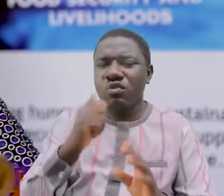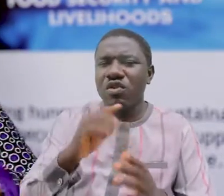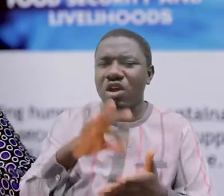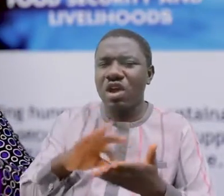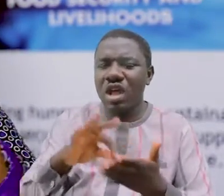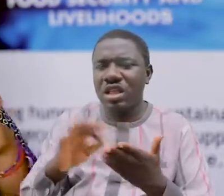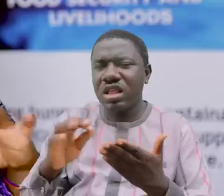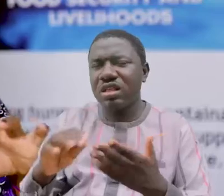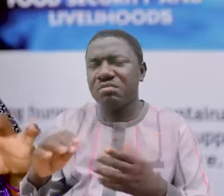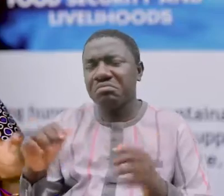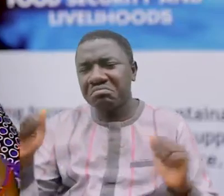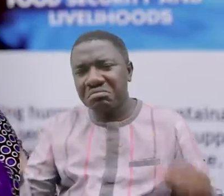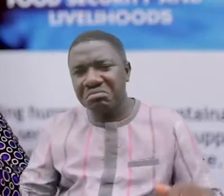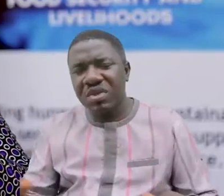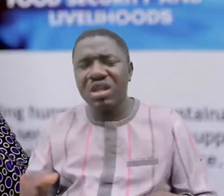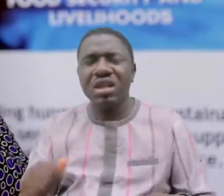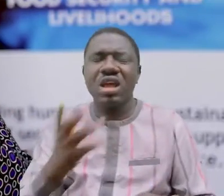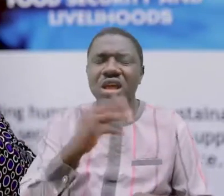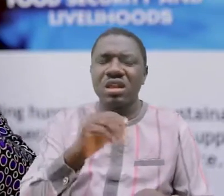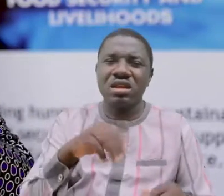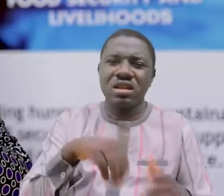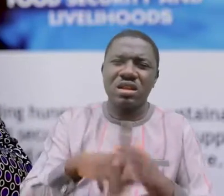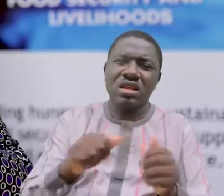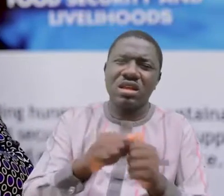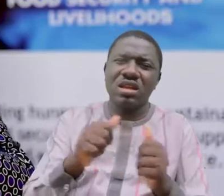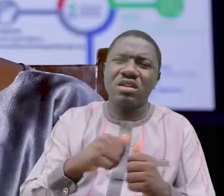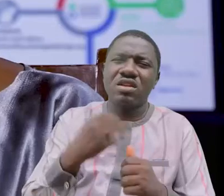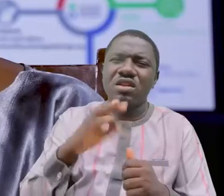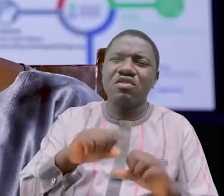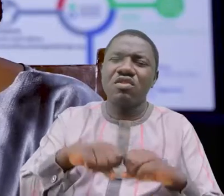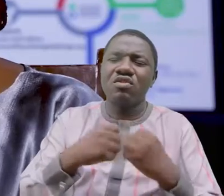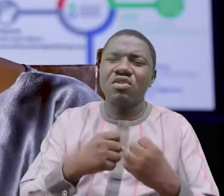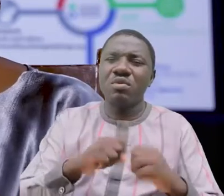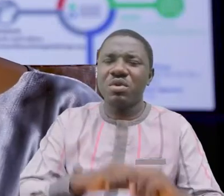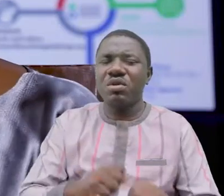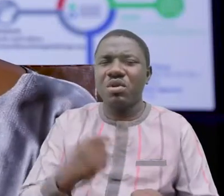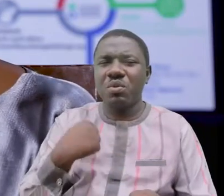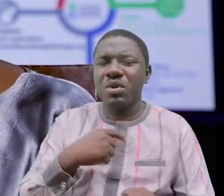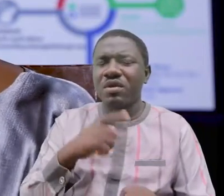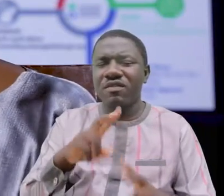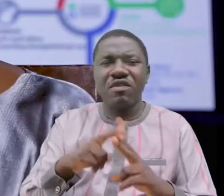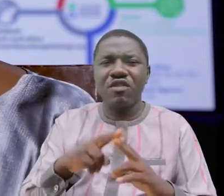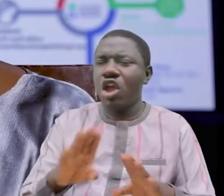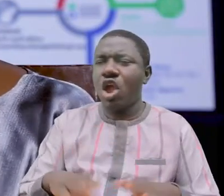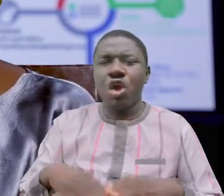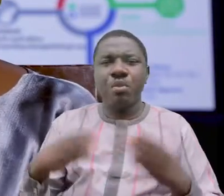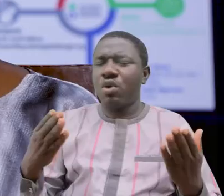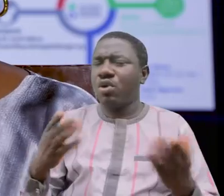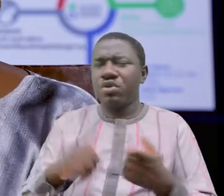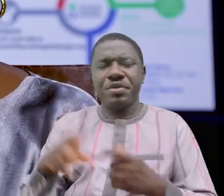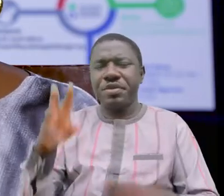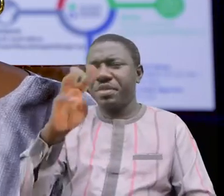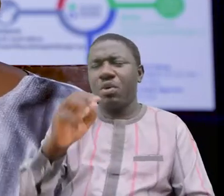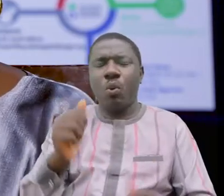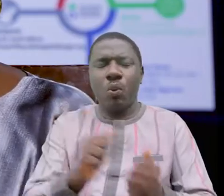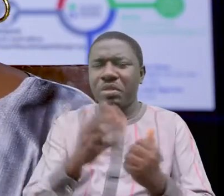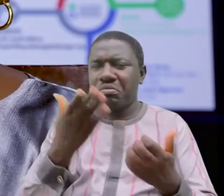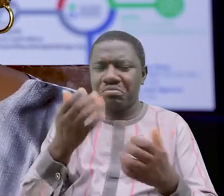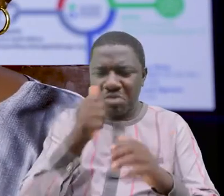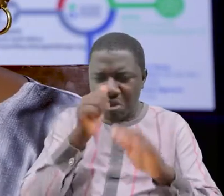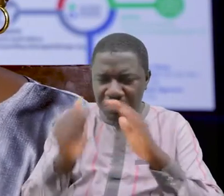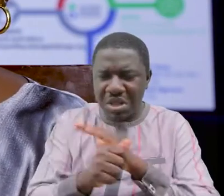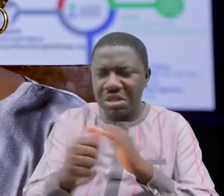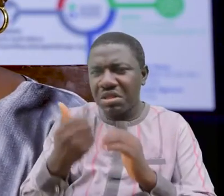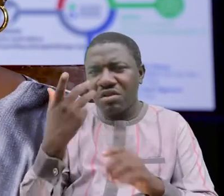accountability in terms of social protection and actually track. We are so transparent to them. We don't just hide anything from